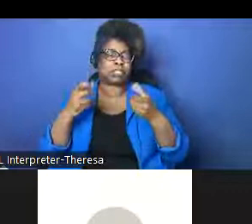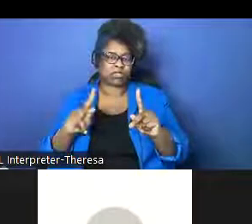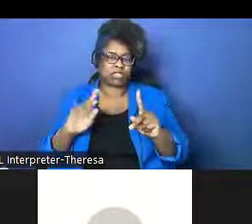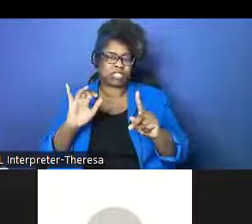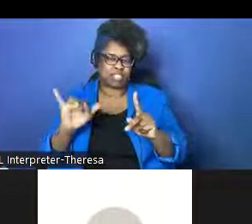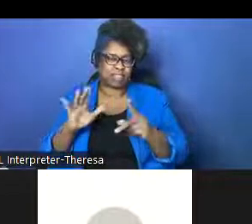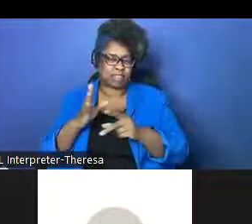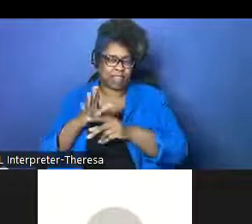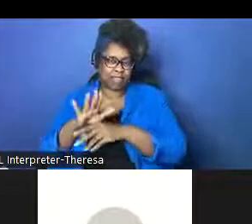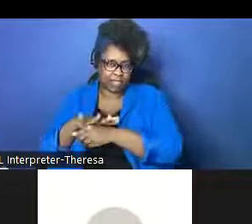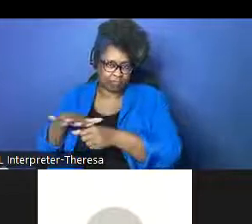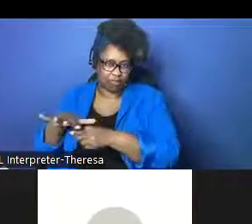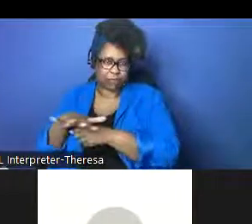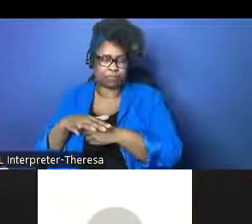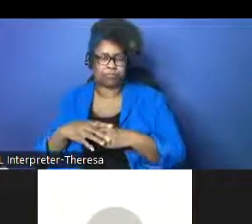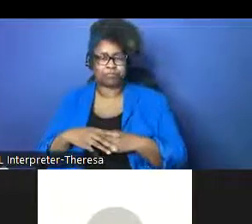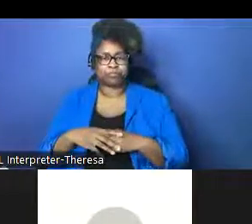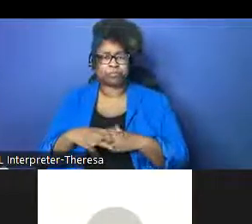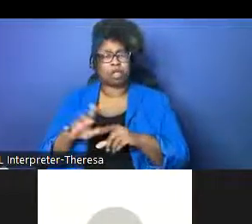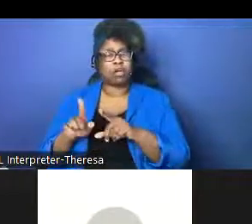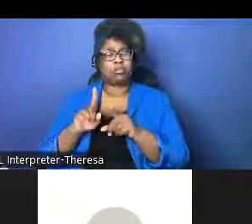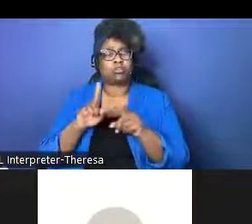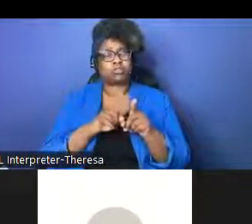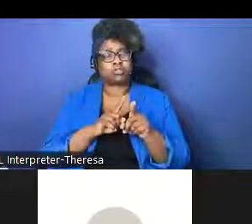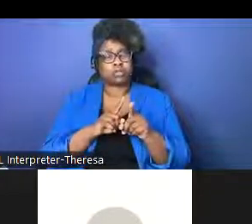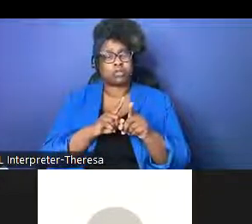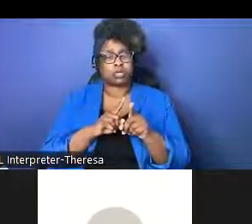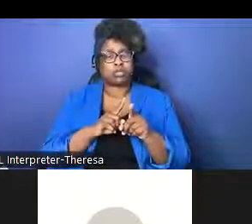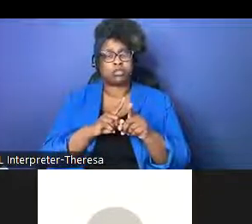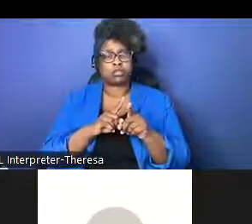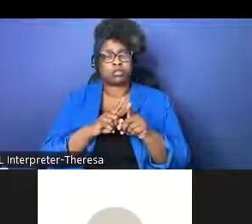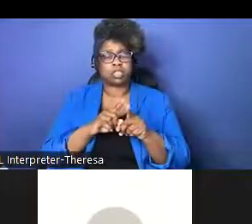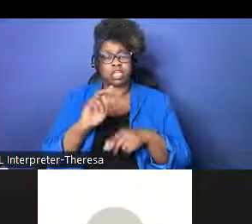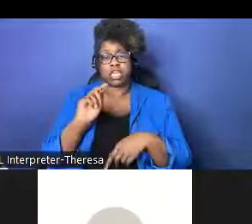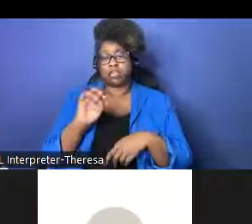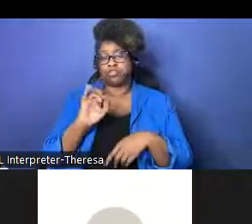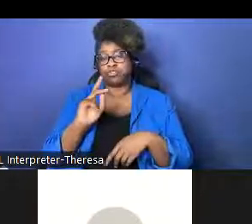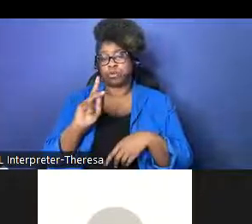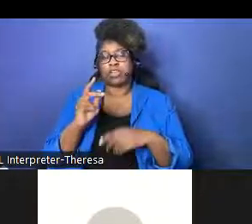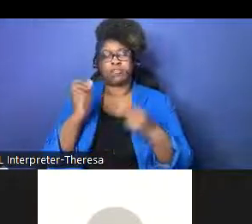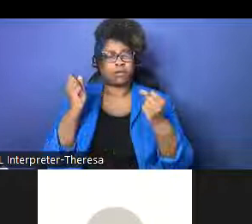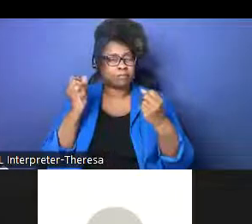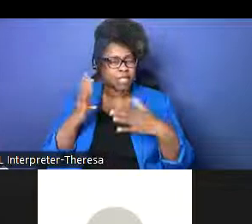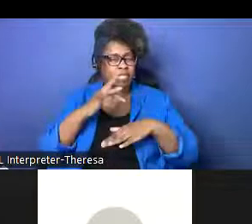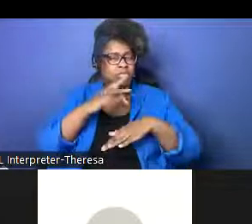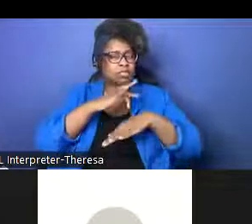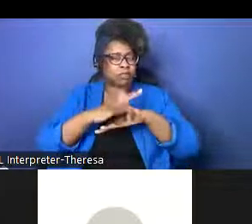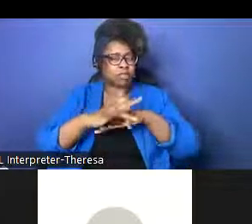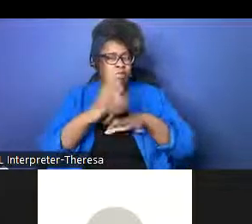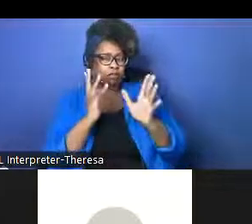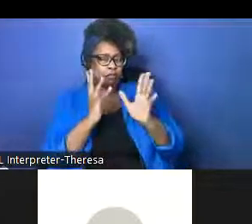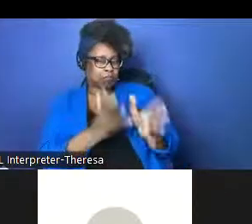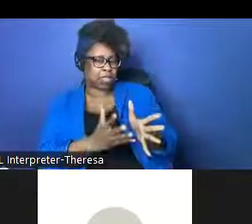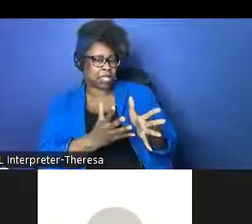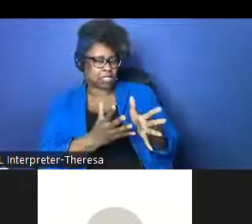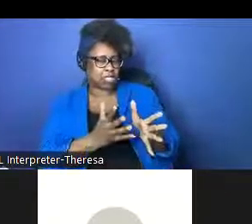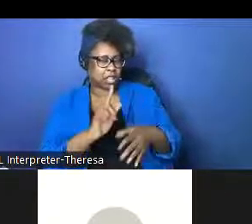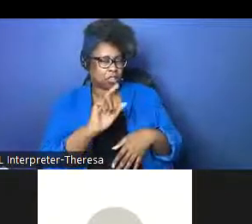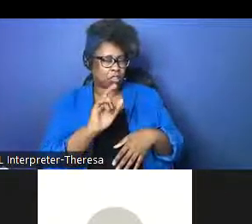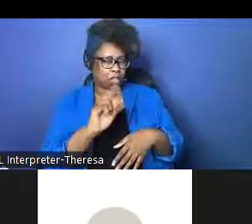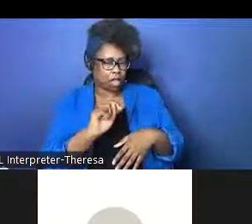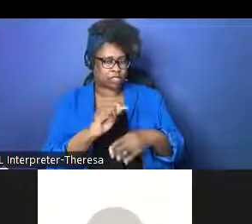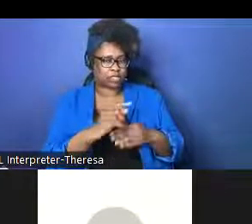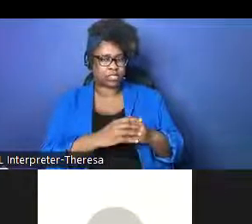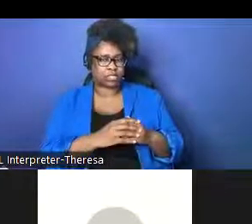area. There are also across Newark lots of vacant or abandoned lots that are currently